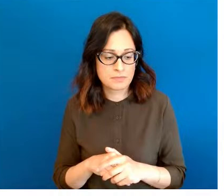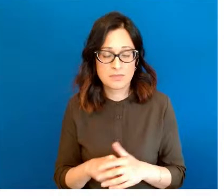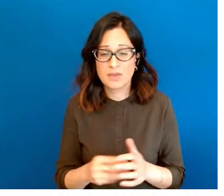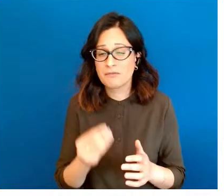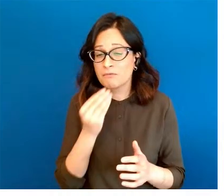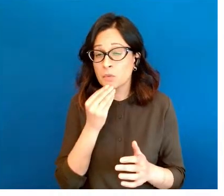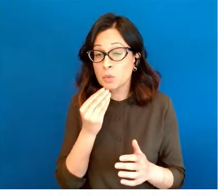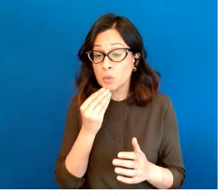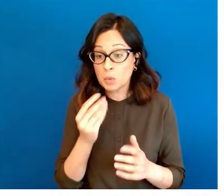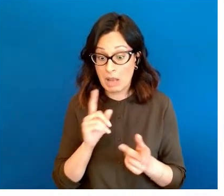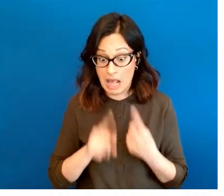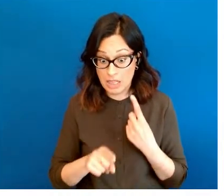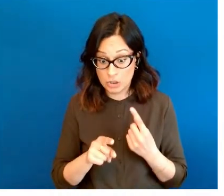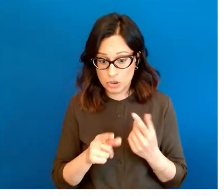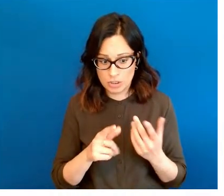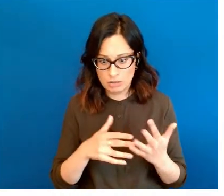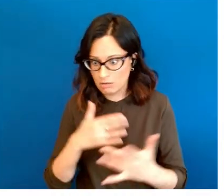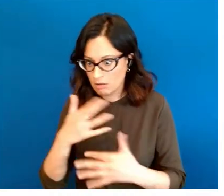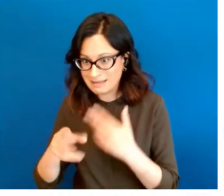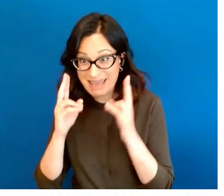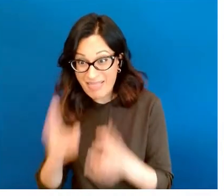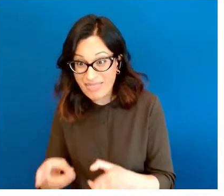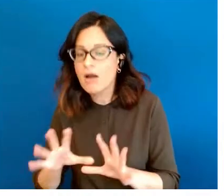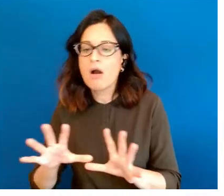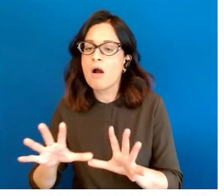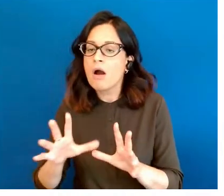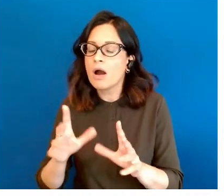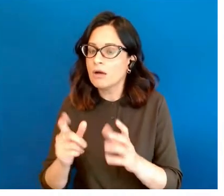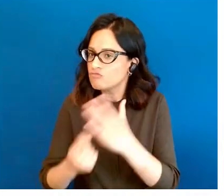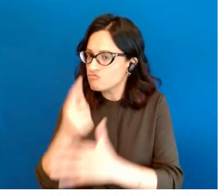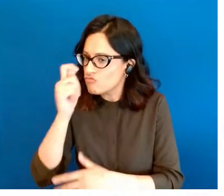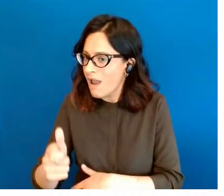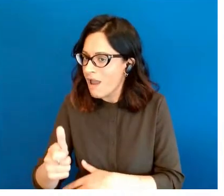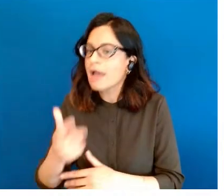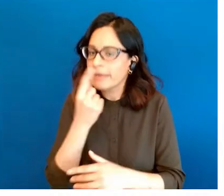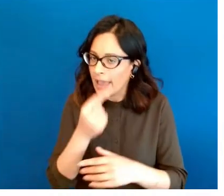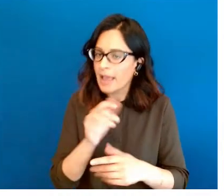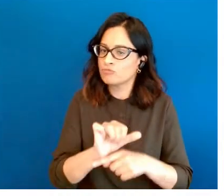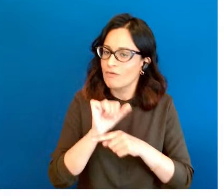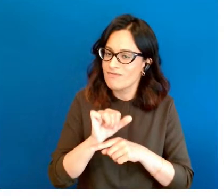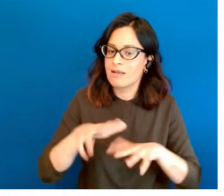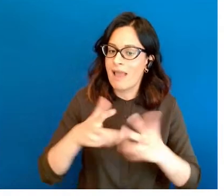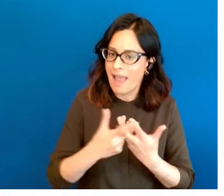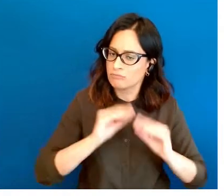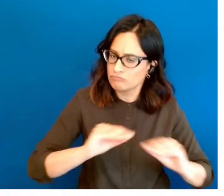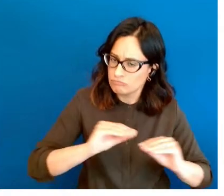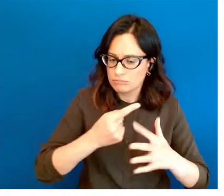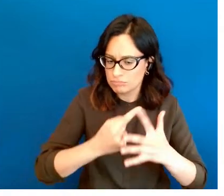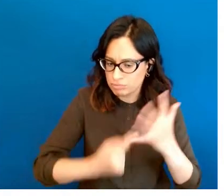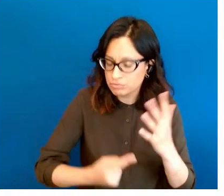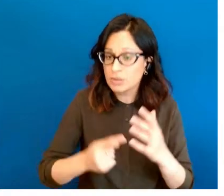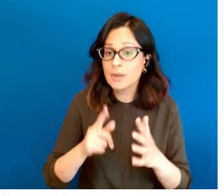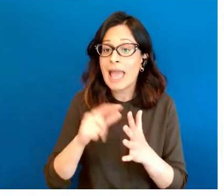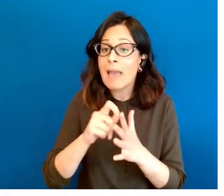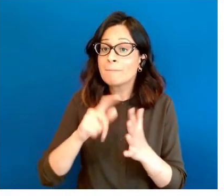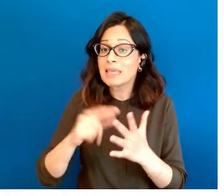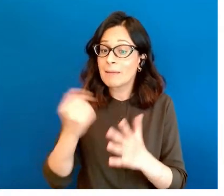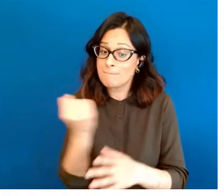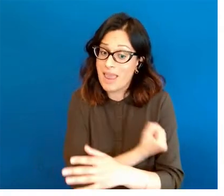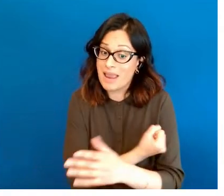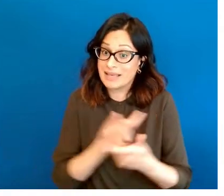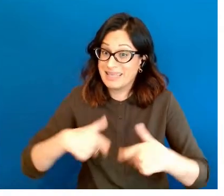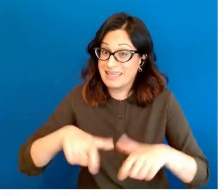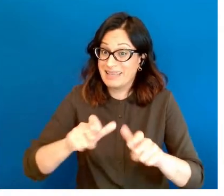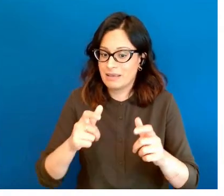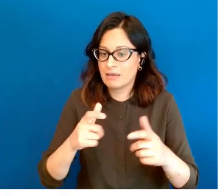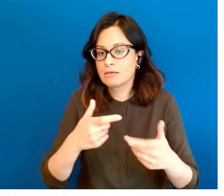but tragic, and in many cases preventable. And we should be supplying adrenaline pens for high-risk cases with